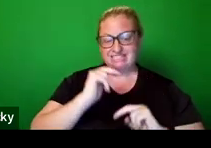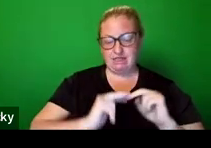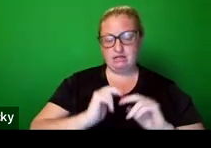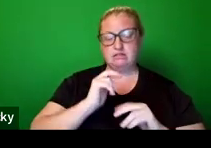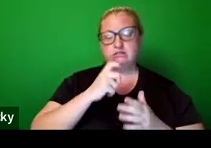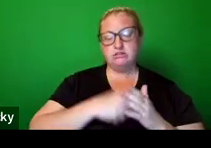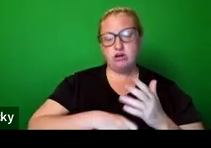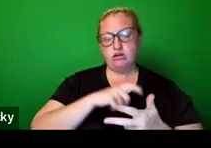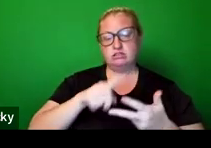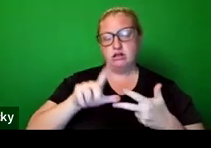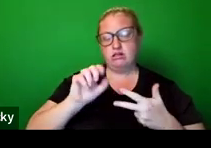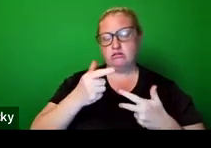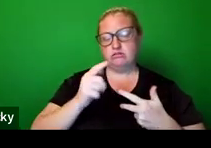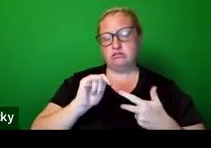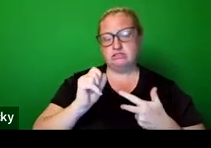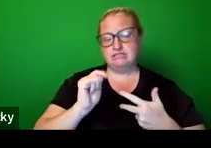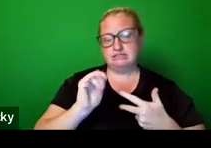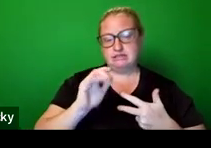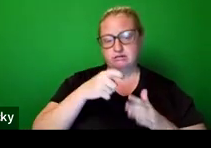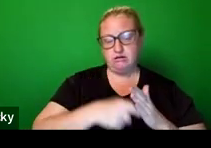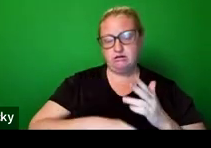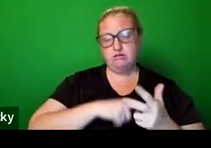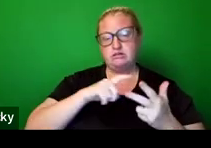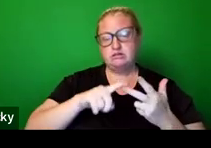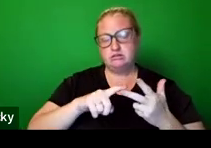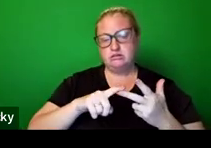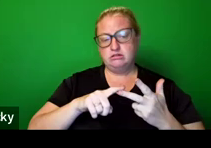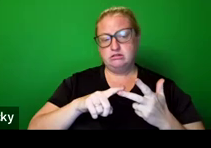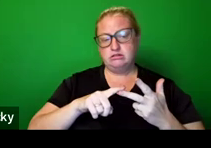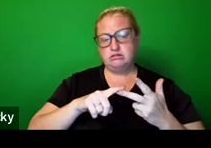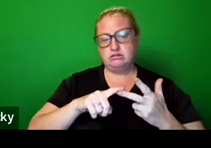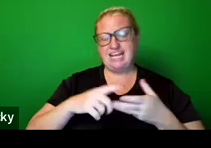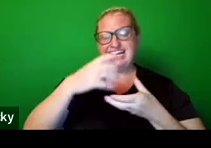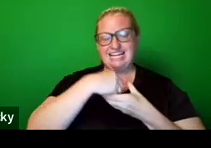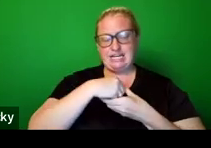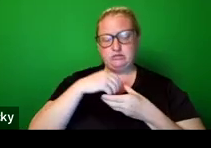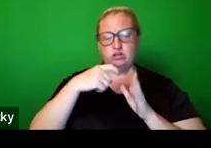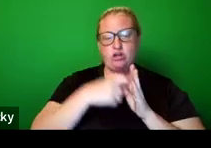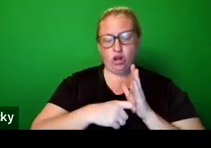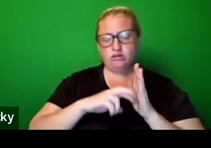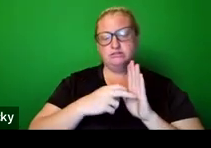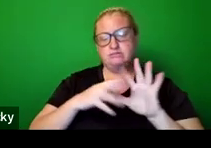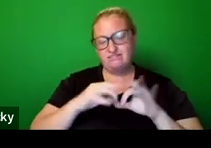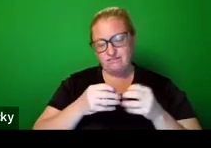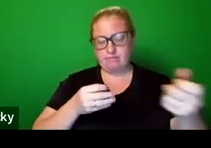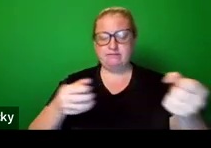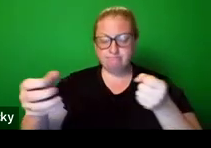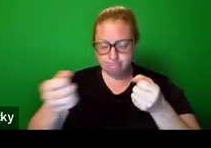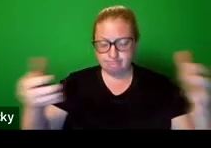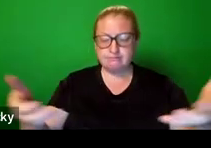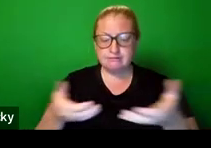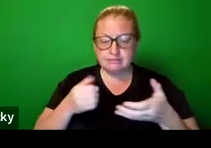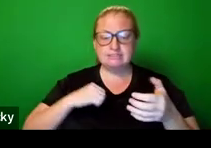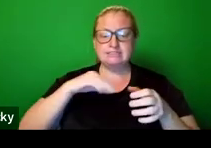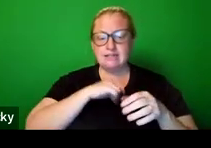the logistics costs, and then the engagement costs and bringing families together and staff for after-school